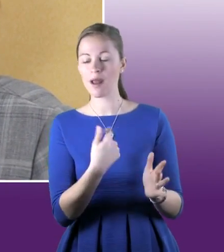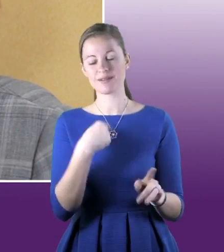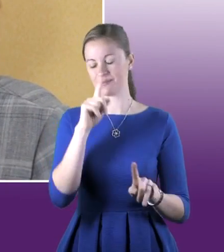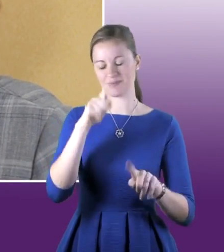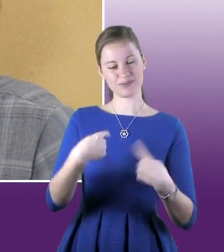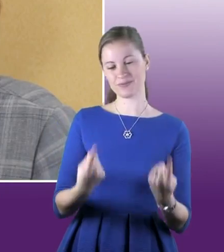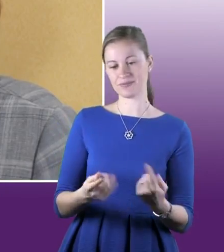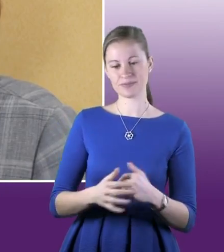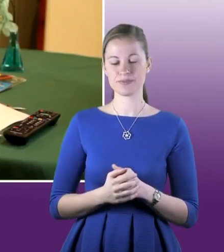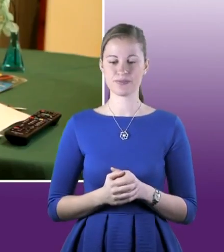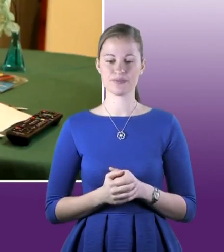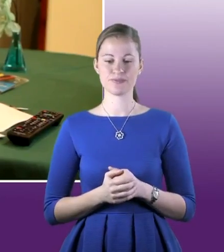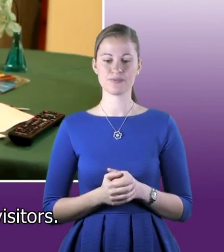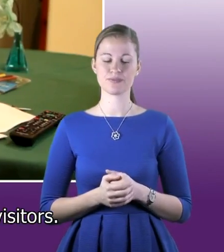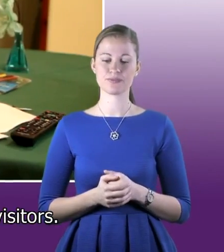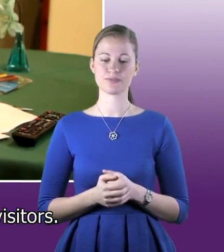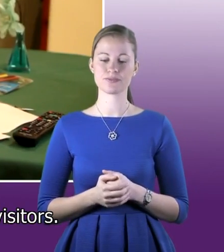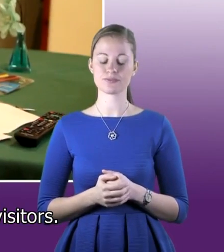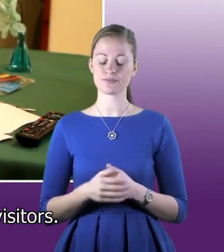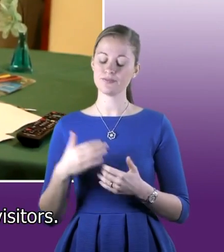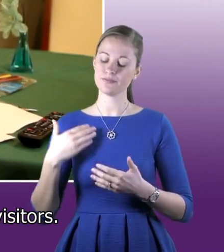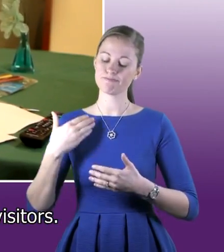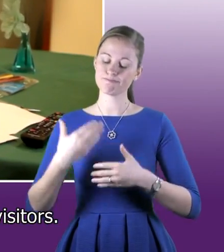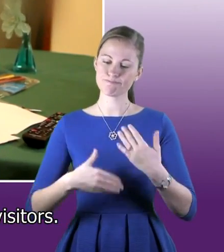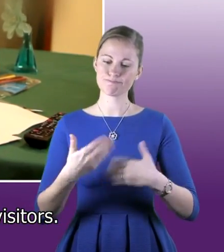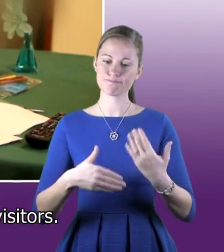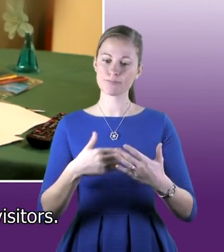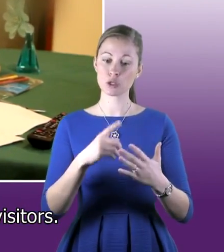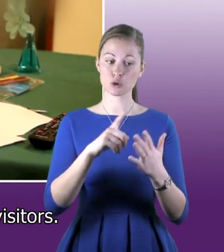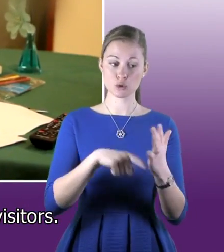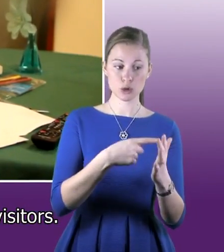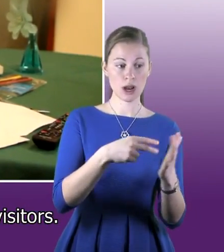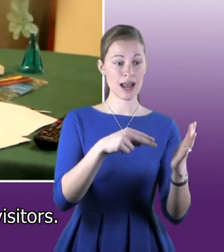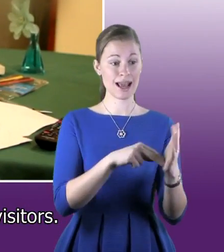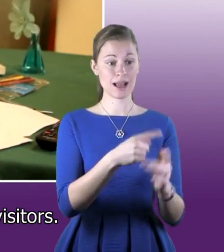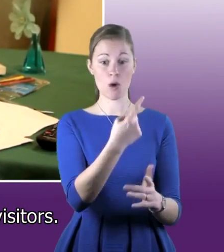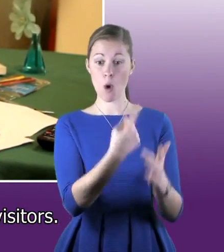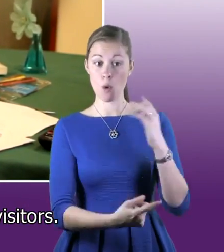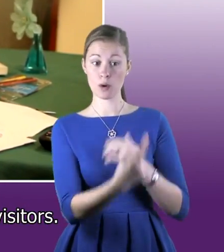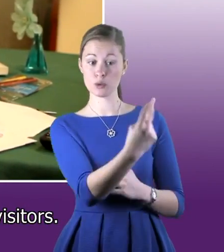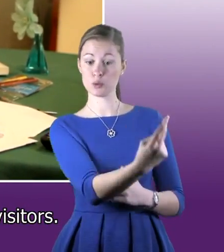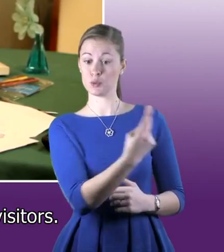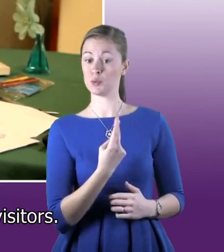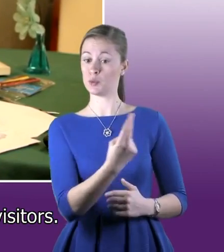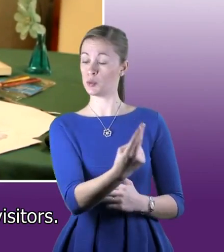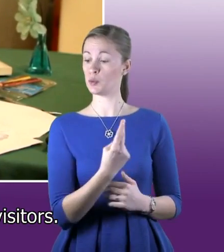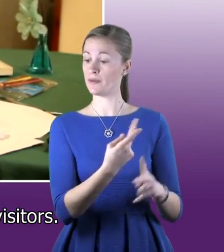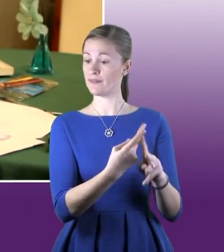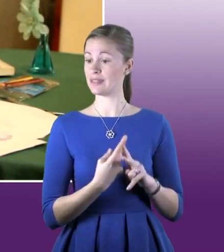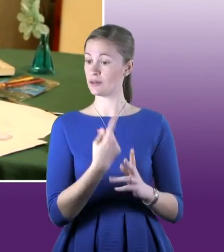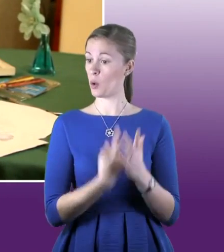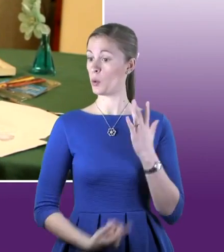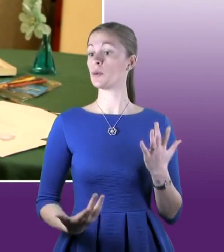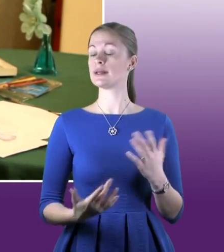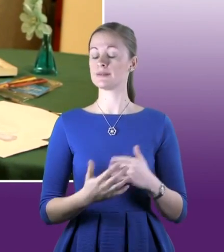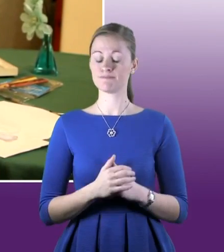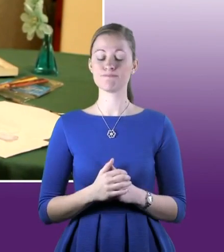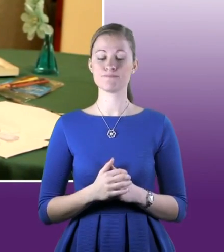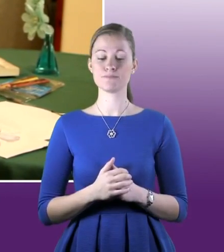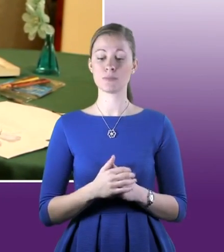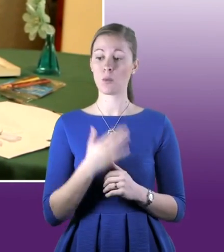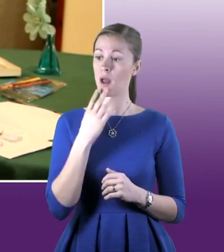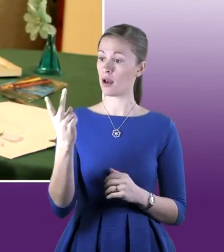I? Over time, Julia and Neil became Annie's only visitors. Every time they